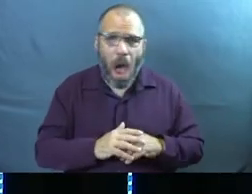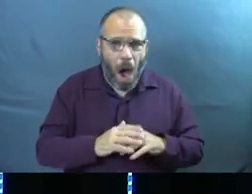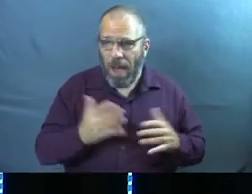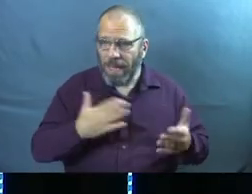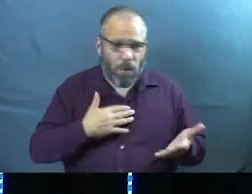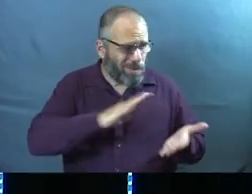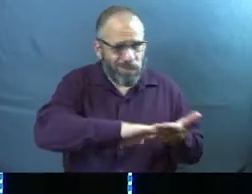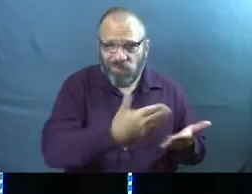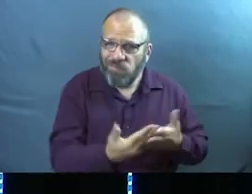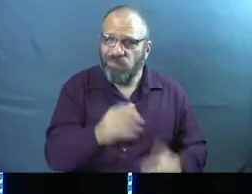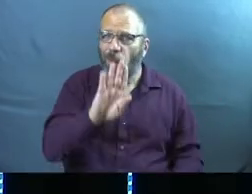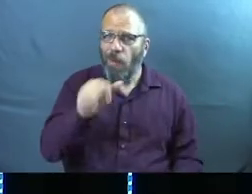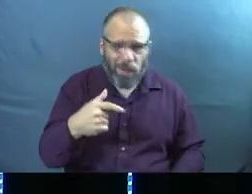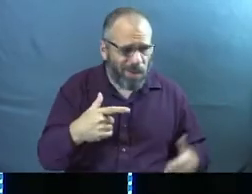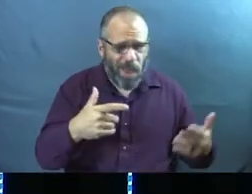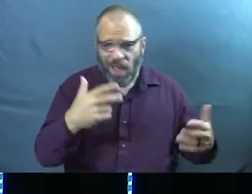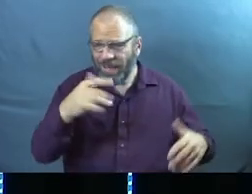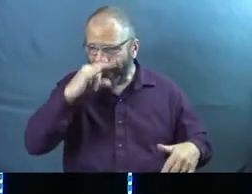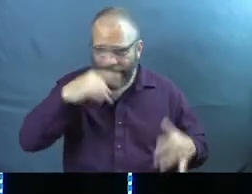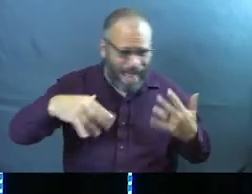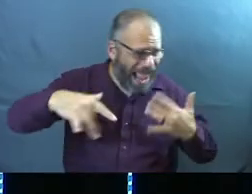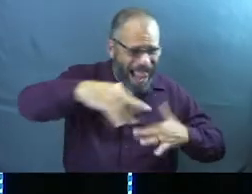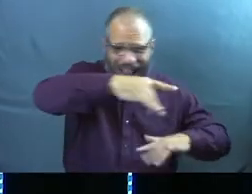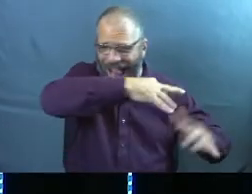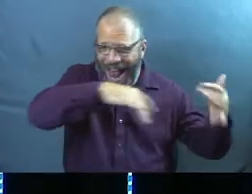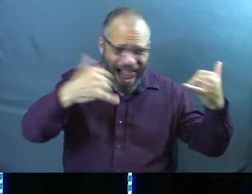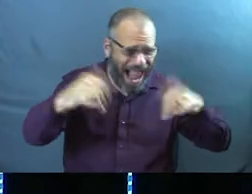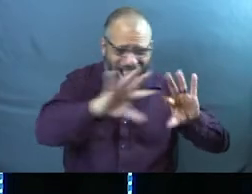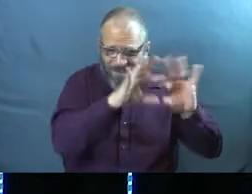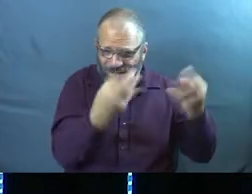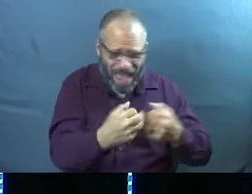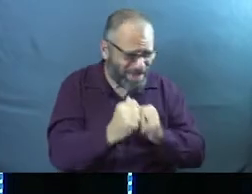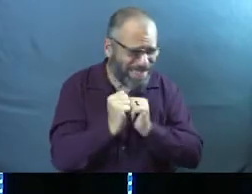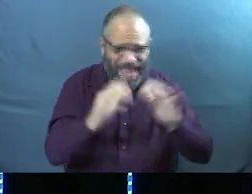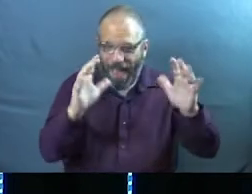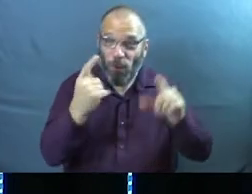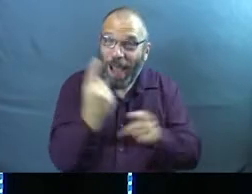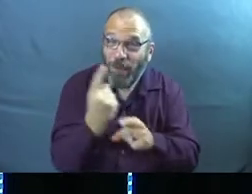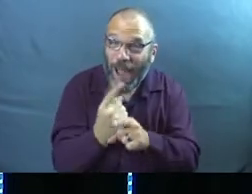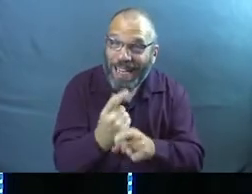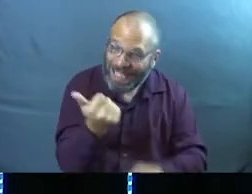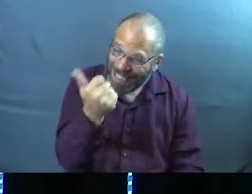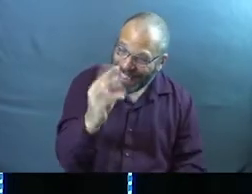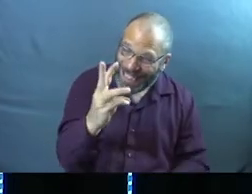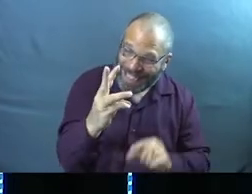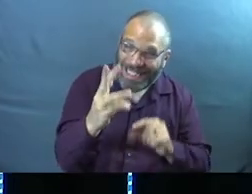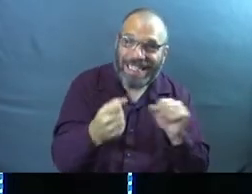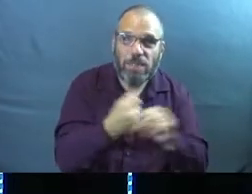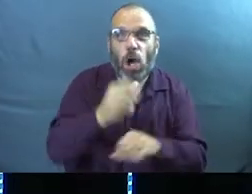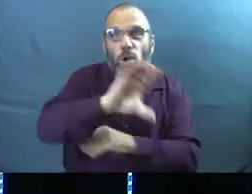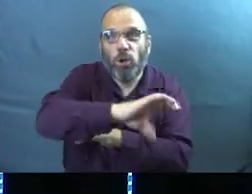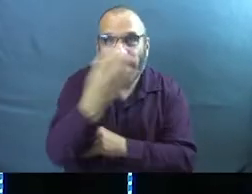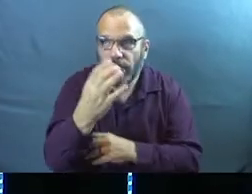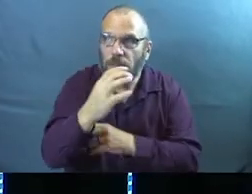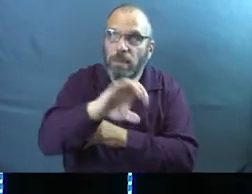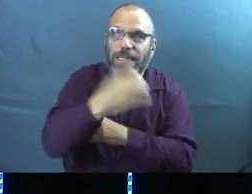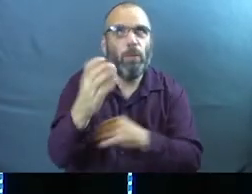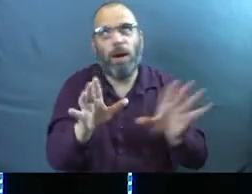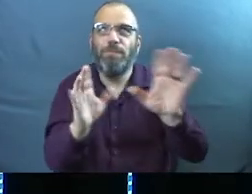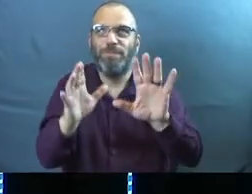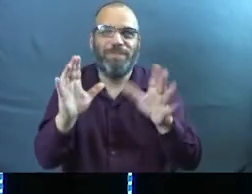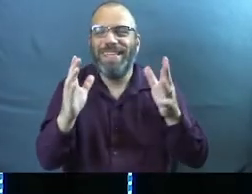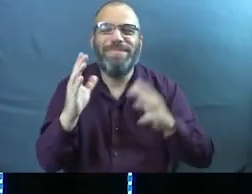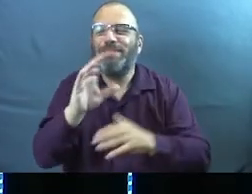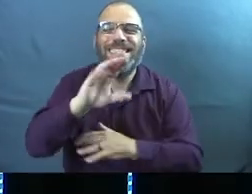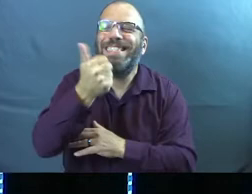having the cookouts and the barbecue and the little kids are running around and they're having all this time together, right? 16 Christmases, 16 Easters, not really, but you know